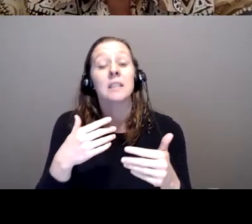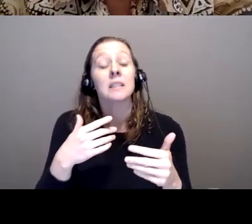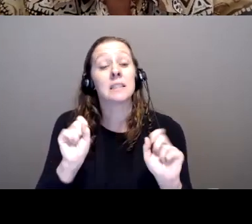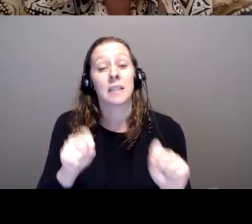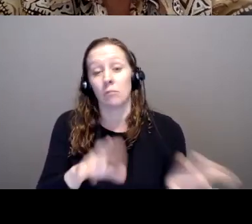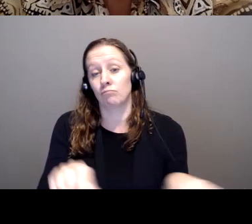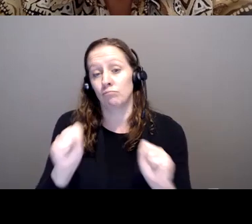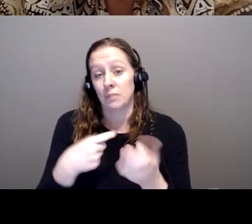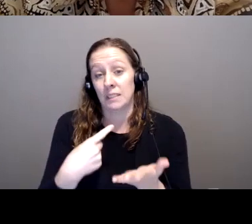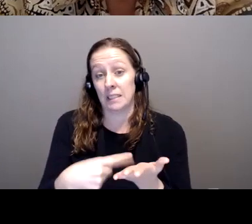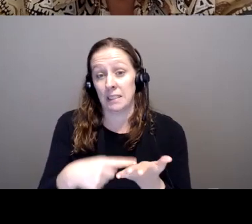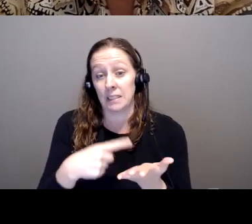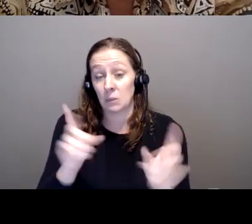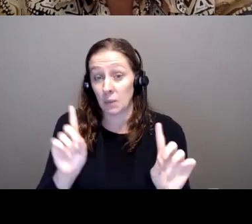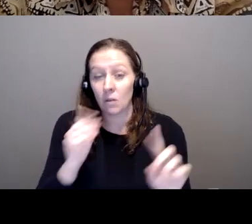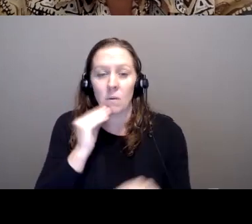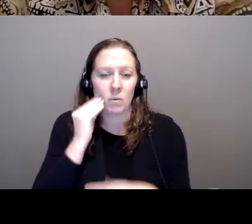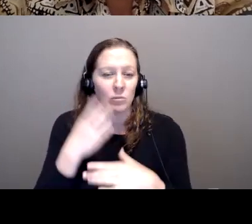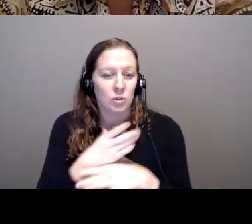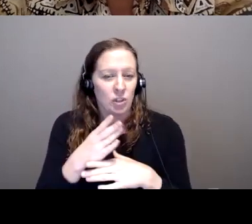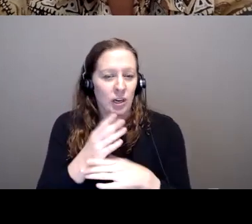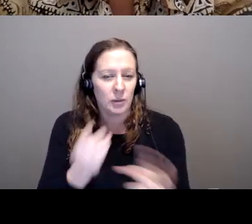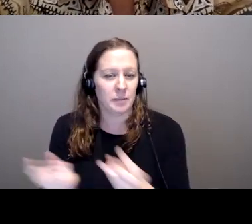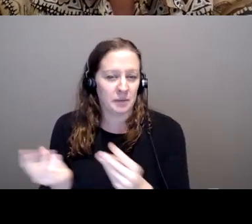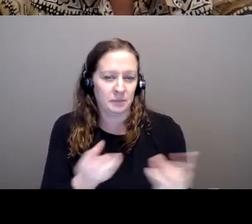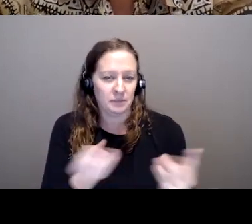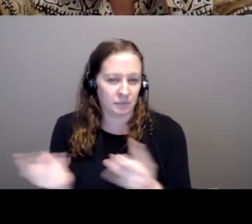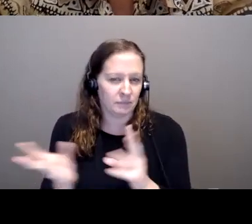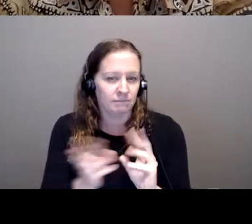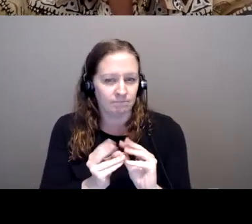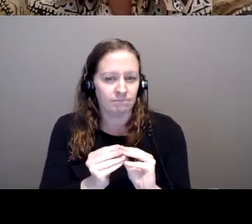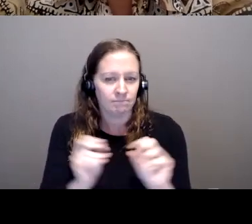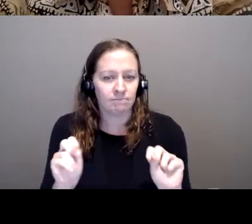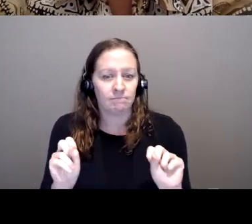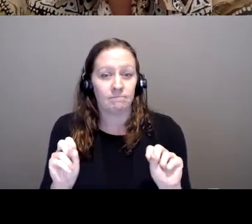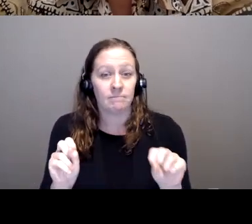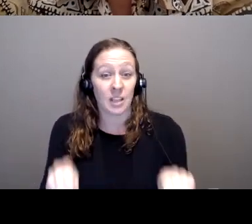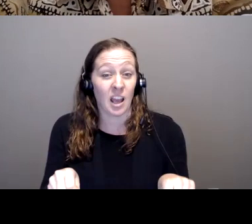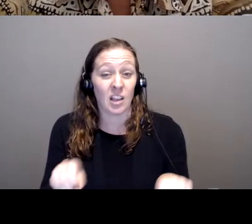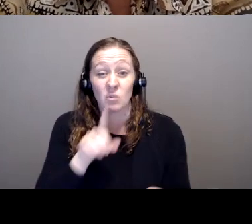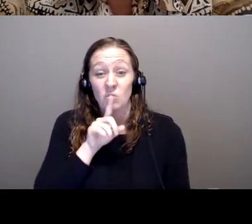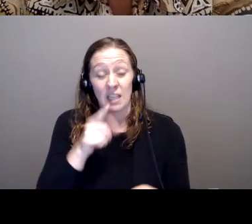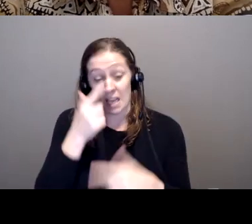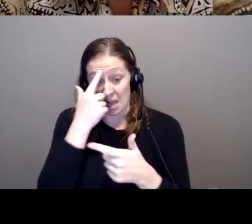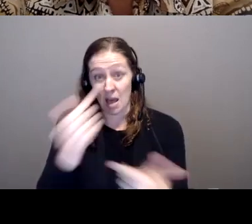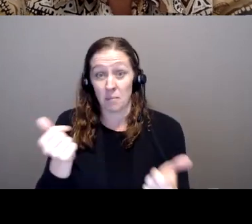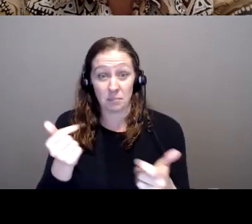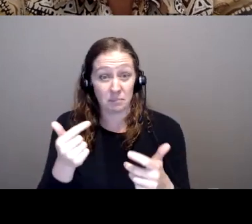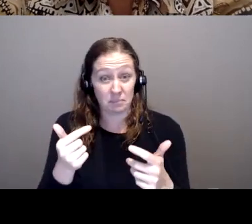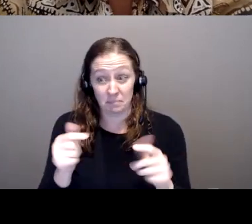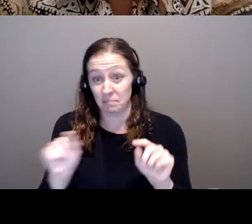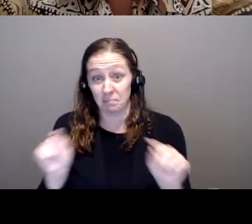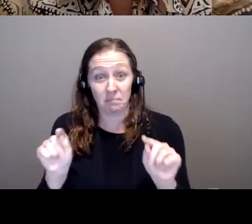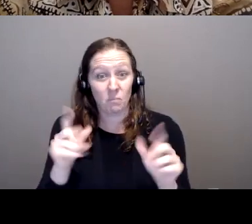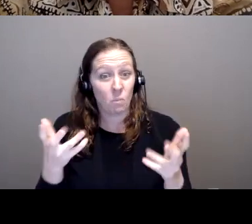the home share mediation, and it is totally up to them what they want to be